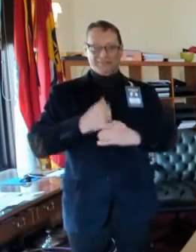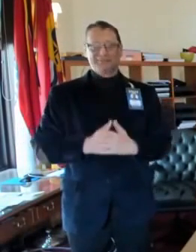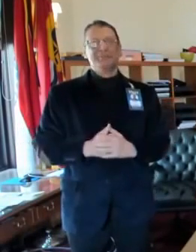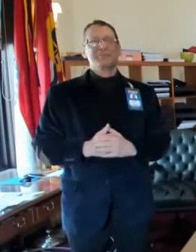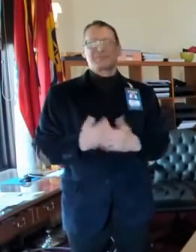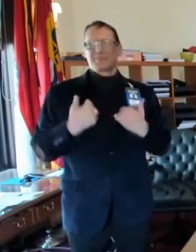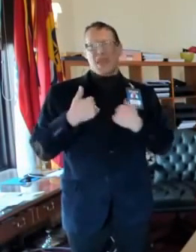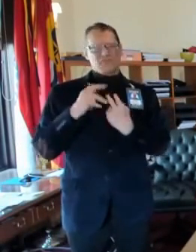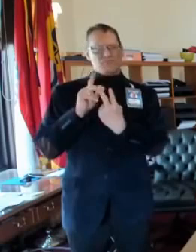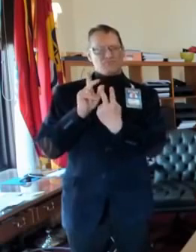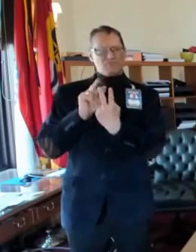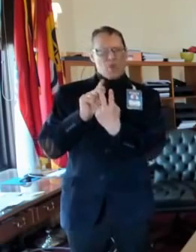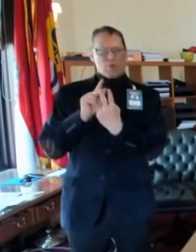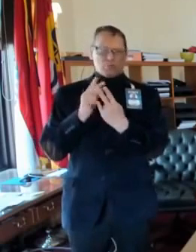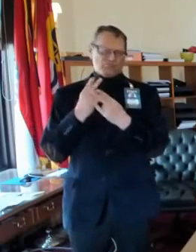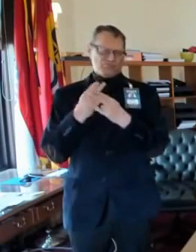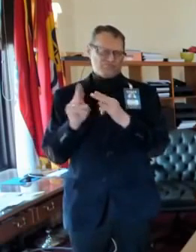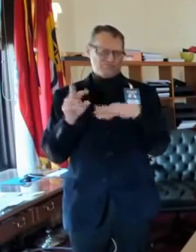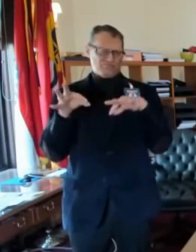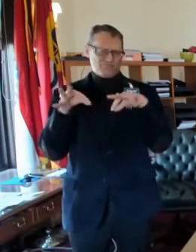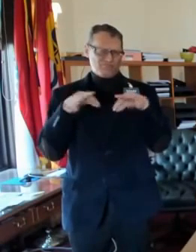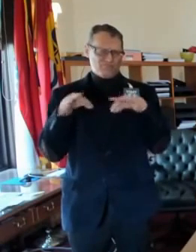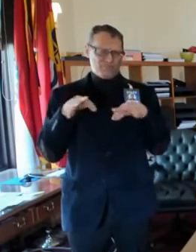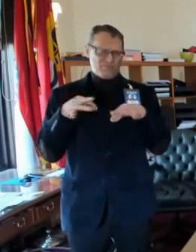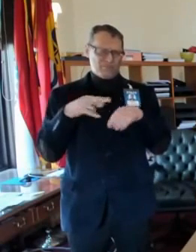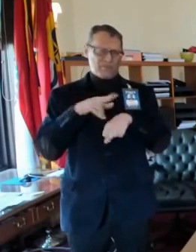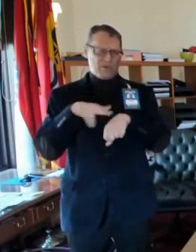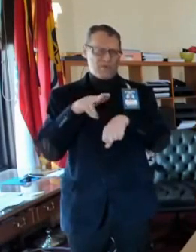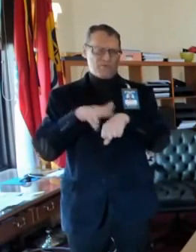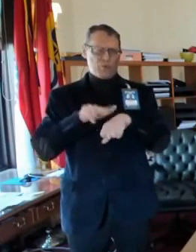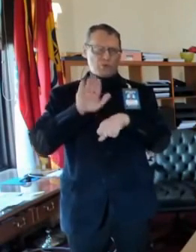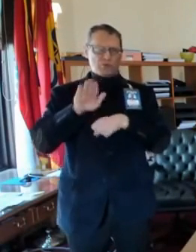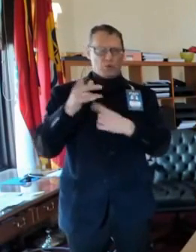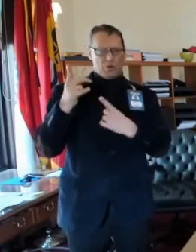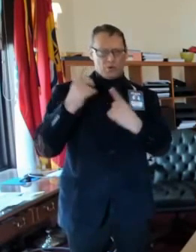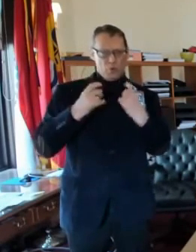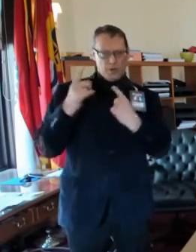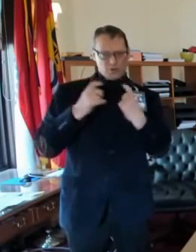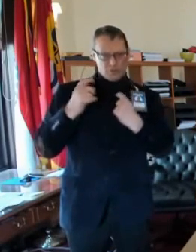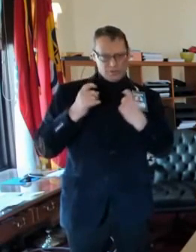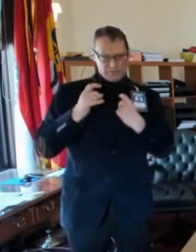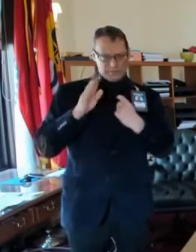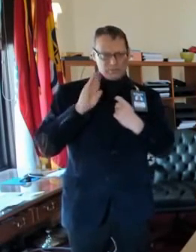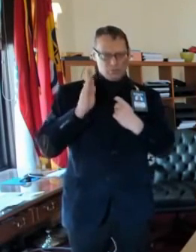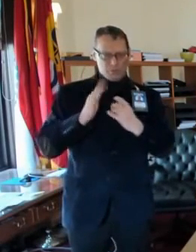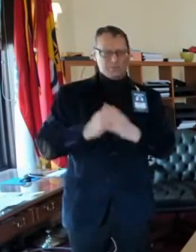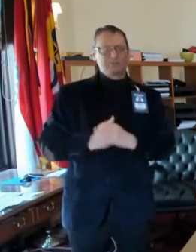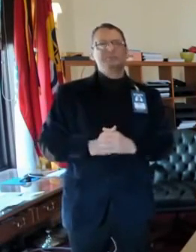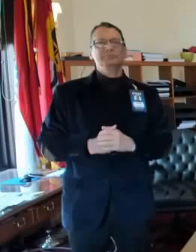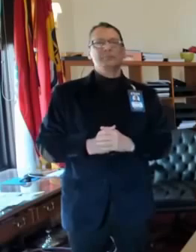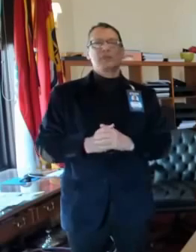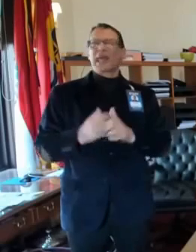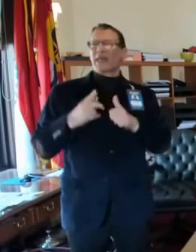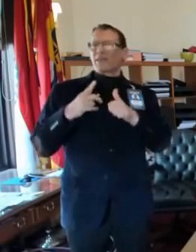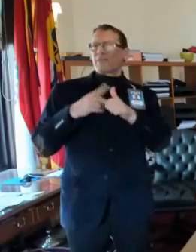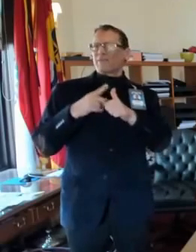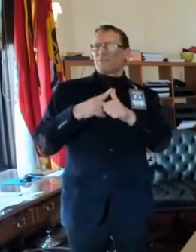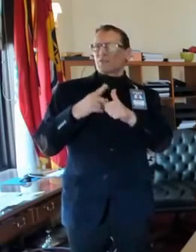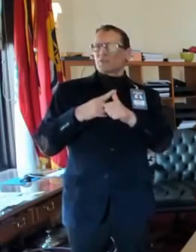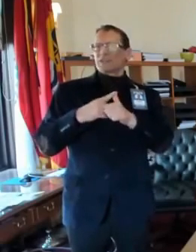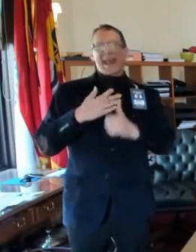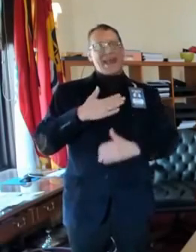just a couple of things to visit with you about today, and then, of course, we're going to take your questions. But let me just begin by saying